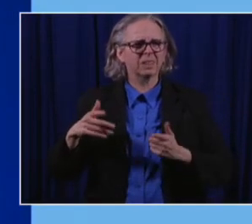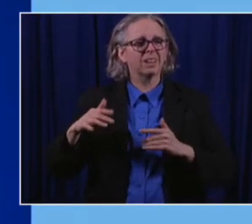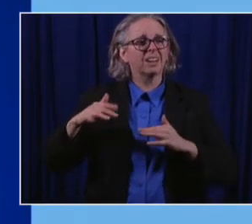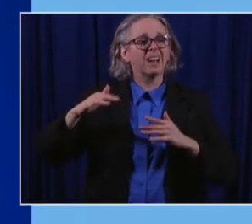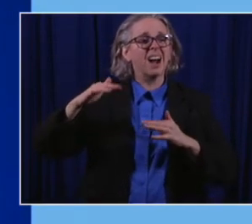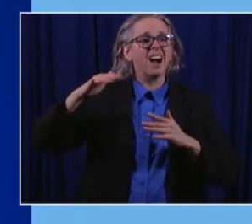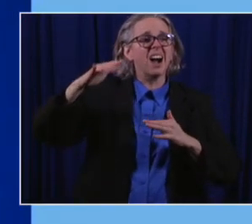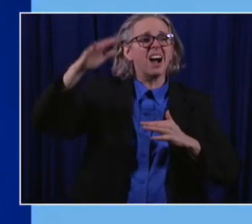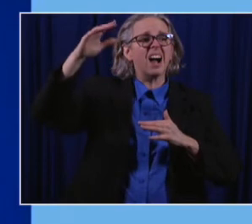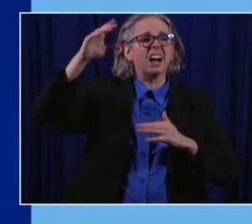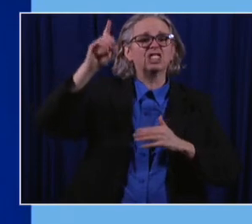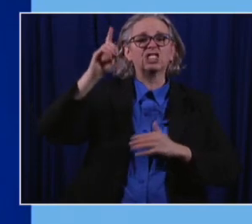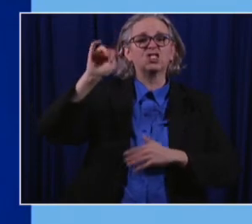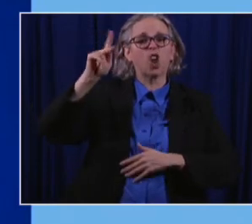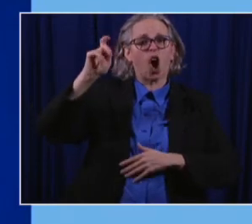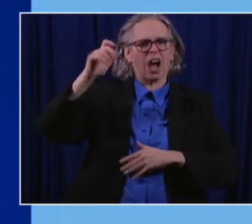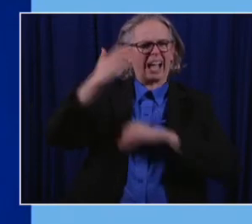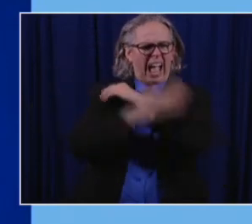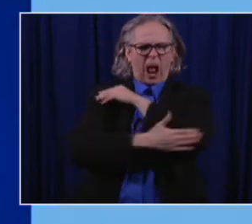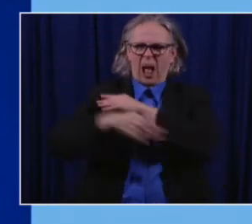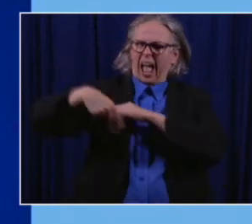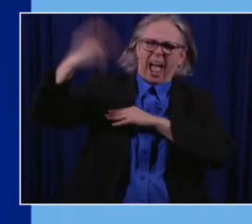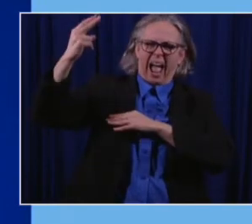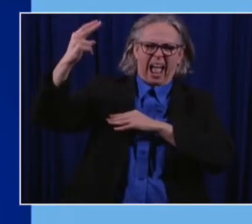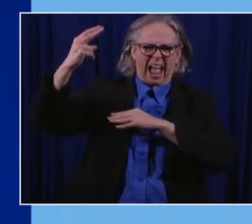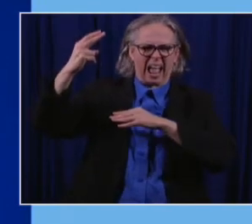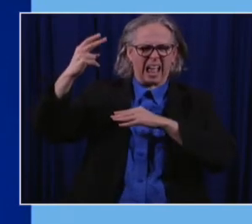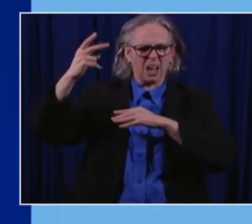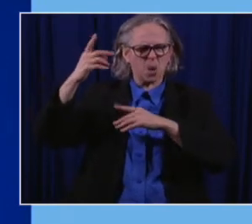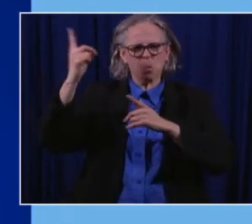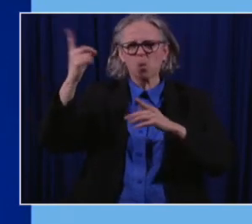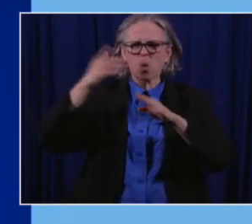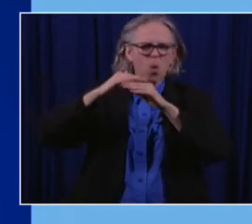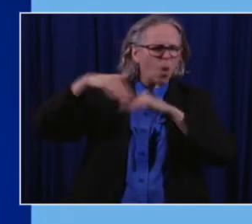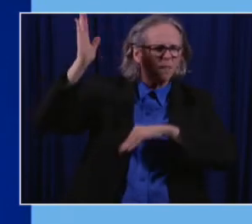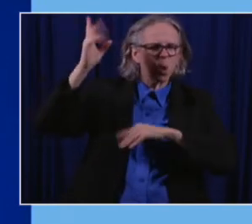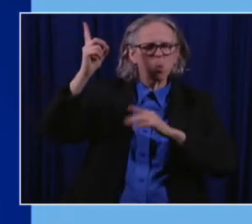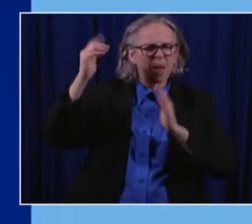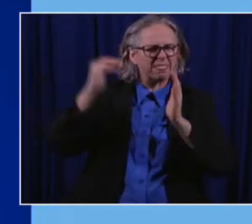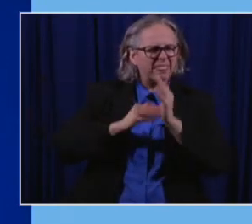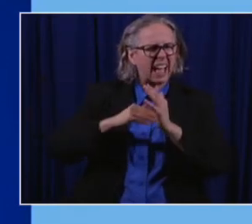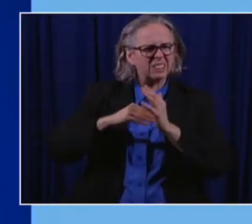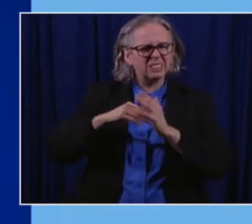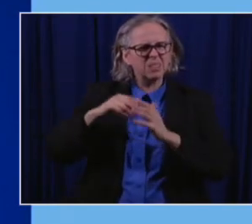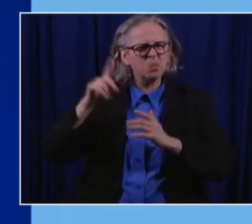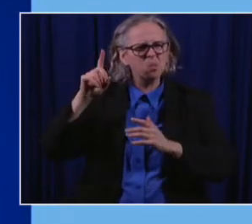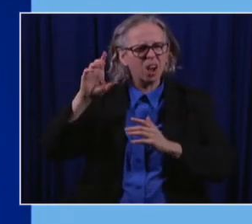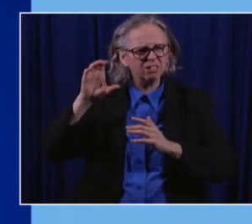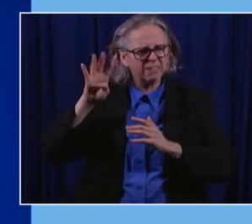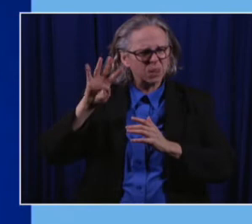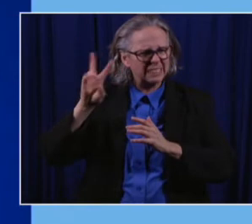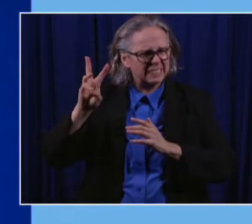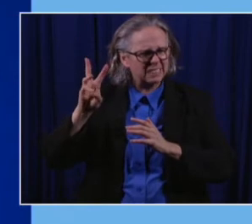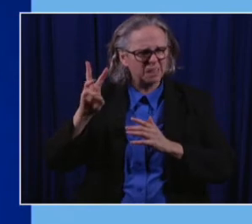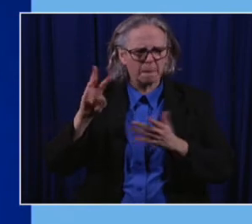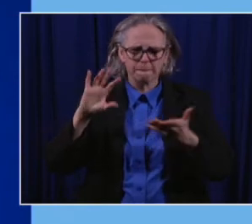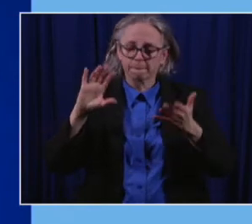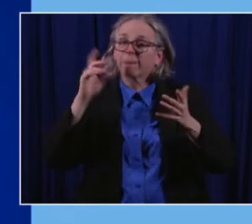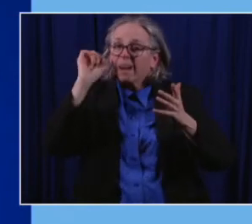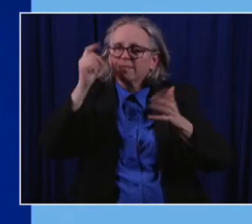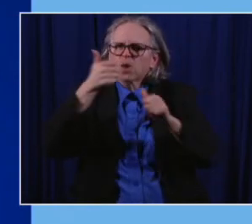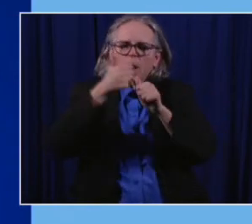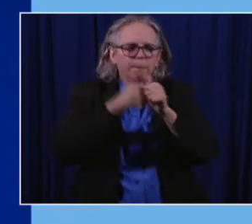A little over 1,100 cases per 100,000 in the last 2 weeks, which simply means